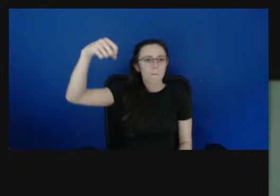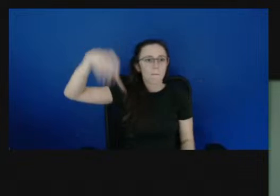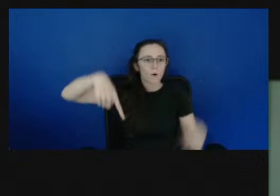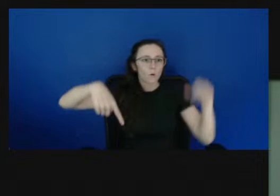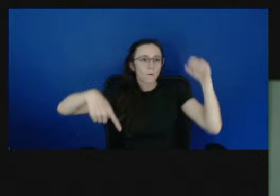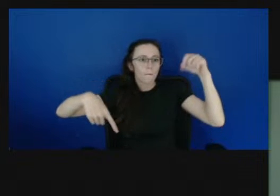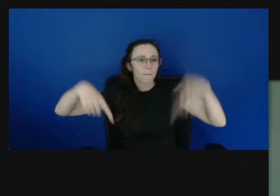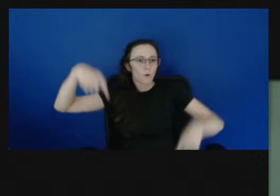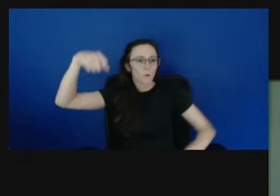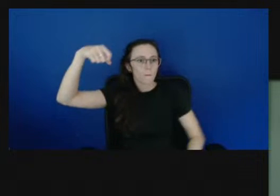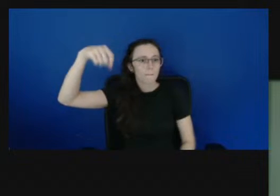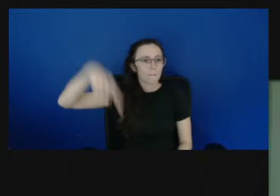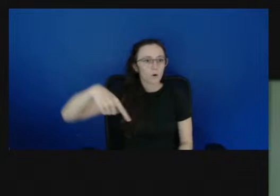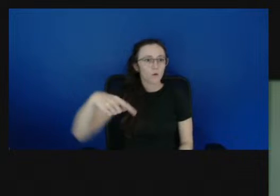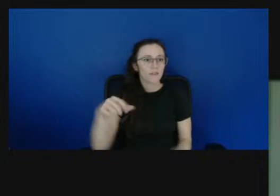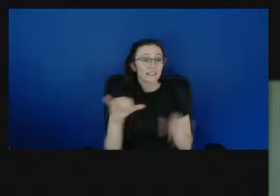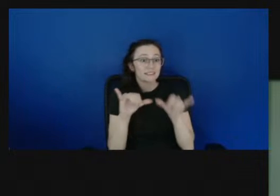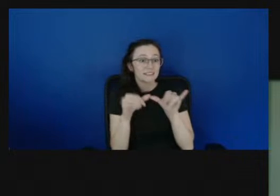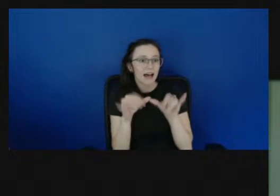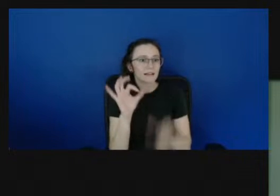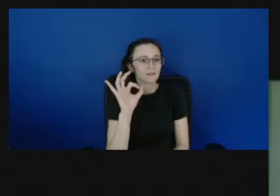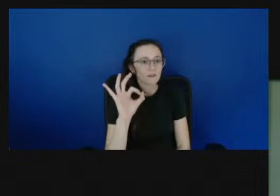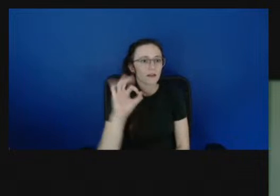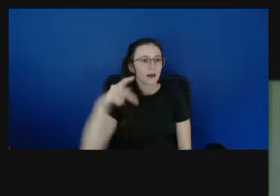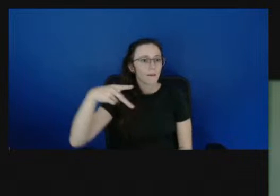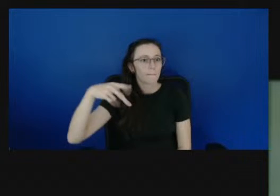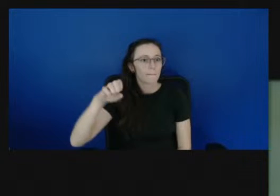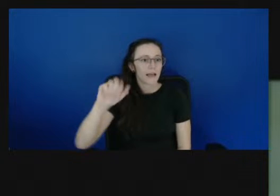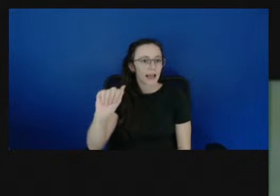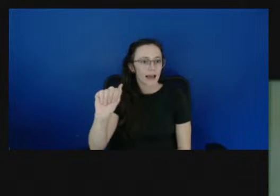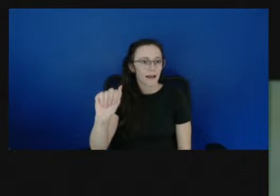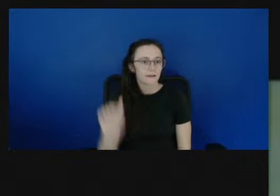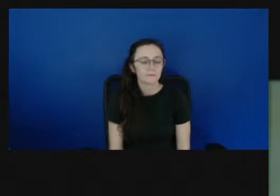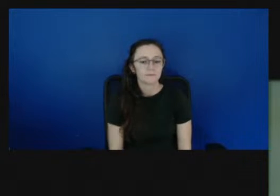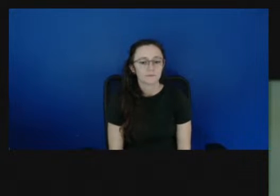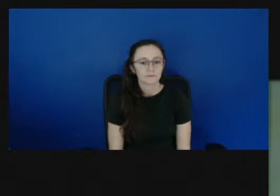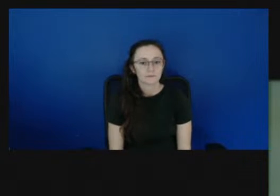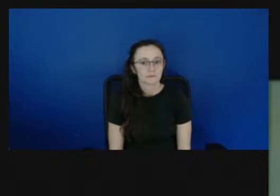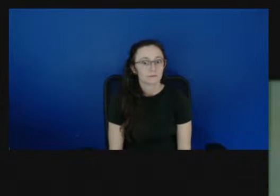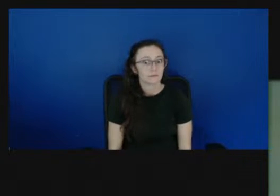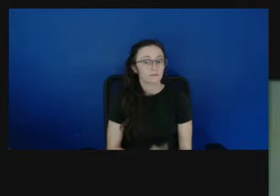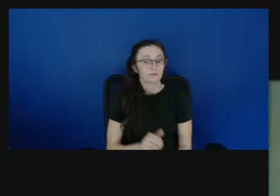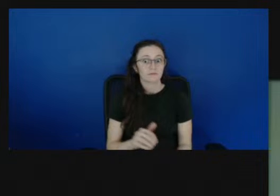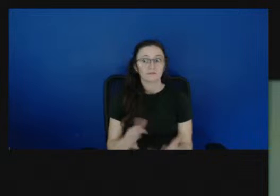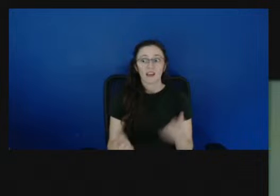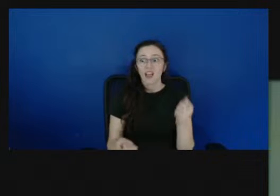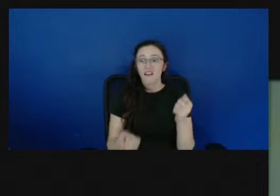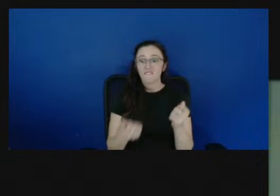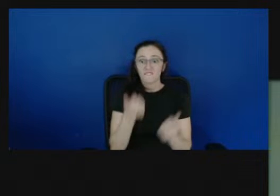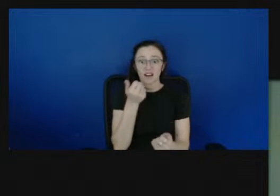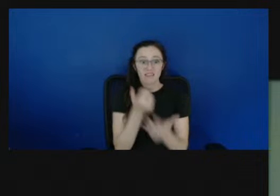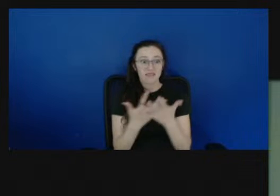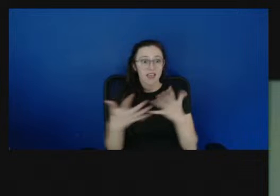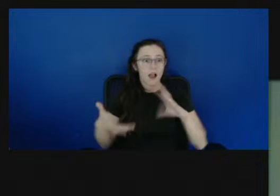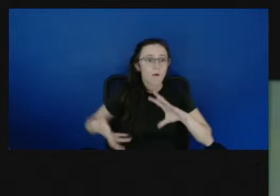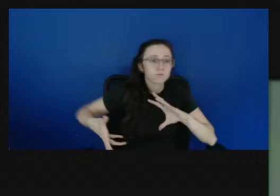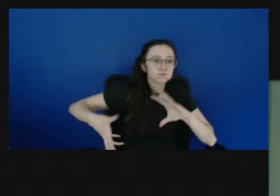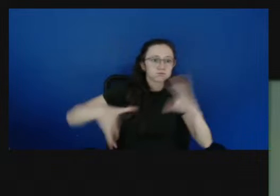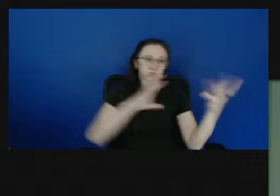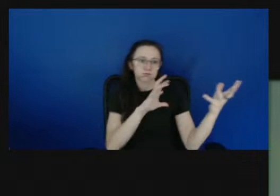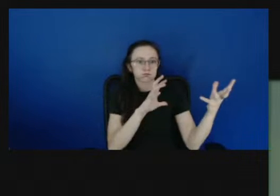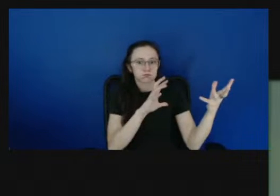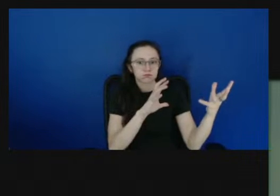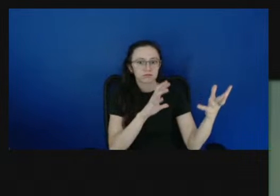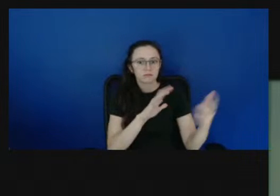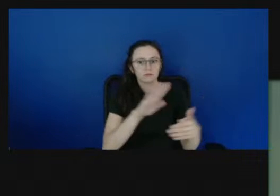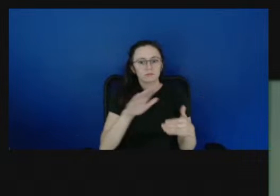came pelting down on the spectators. At the summit of Kilauea, all hell had broken loose. Static electricity blew out the fuses at the volcano